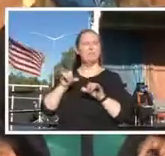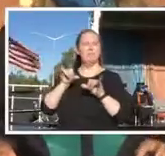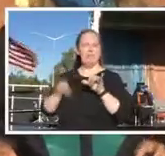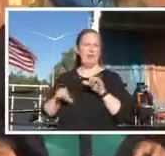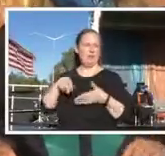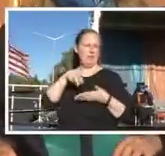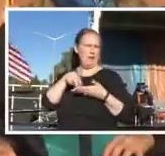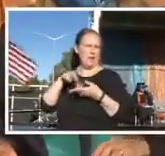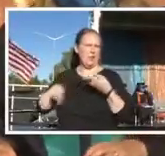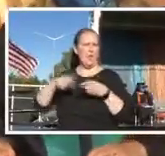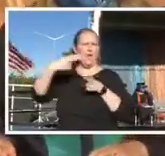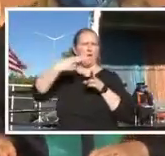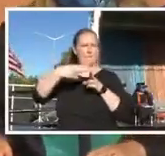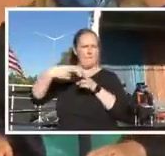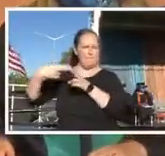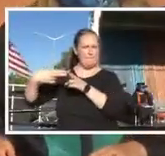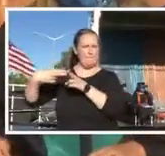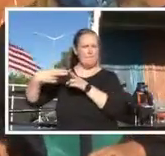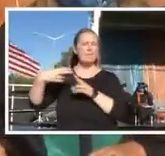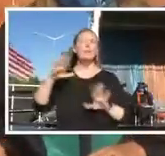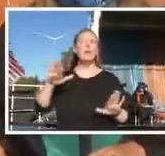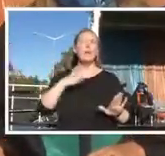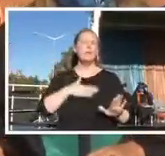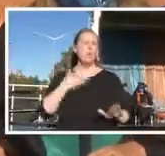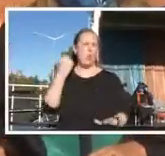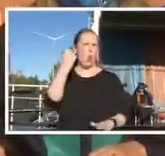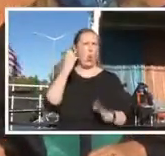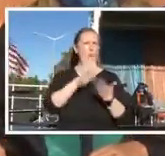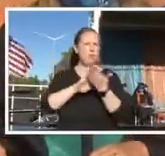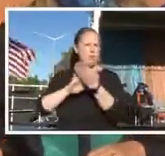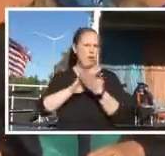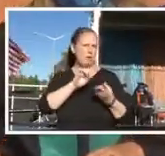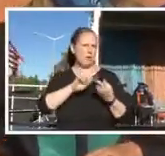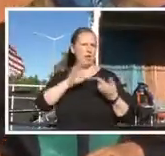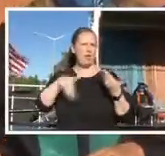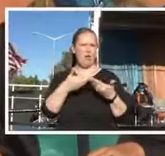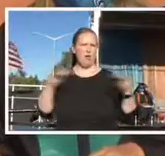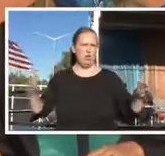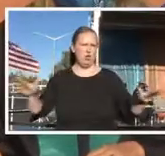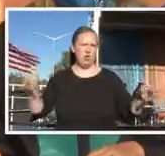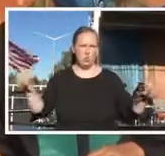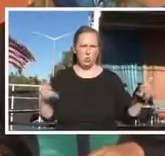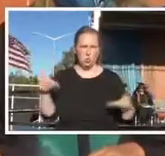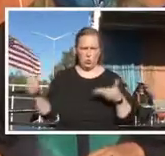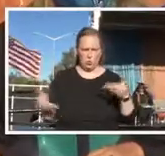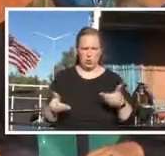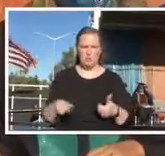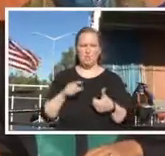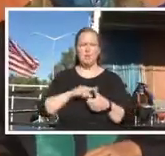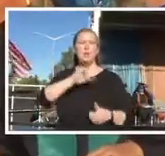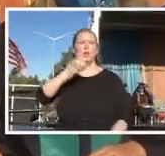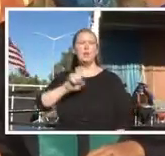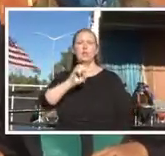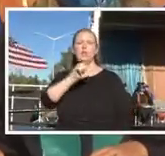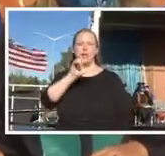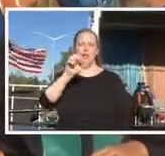call their names. Please hold your applause until all have been introduced. Jalen